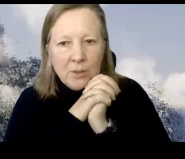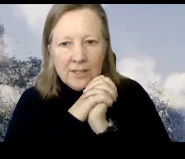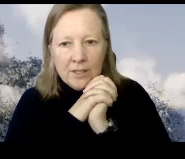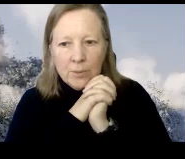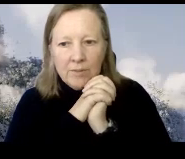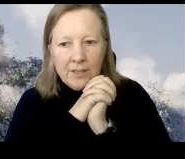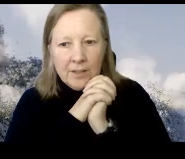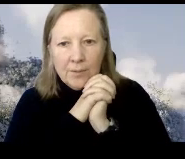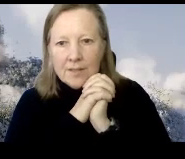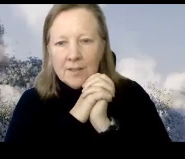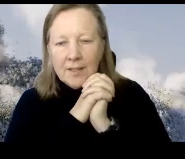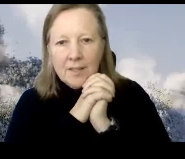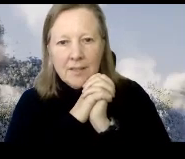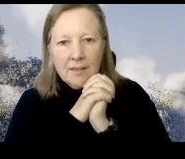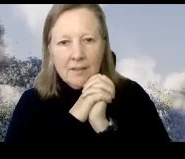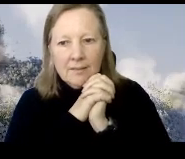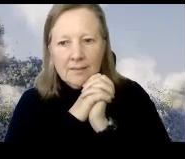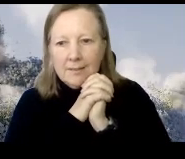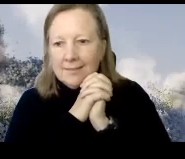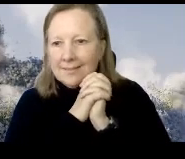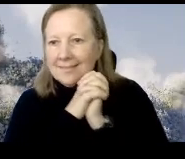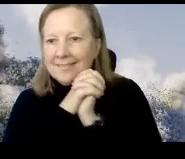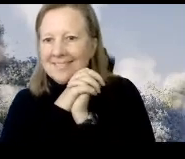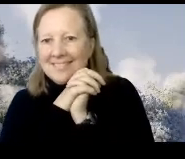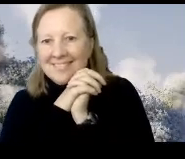I just put a link to our video that's on LinkedIn.